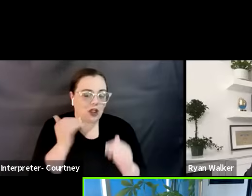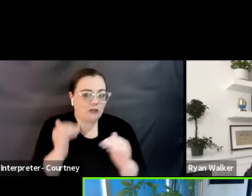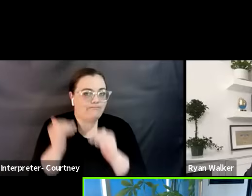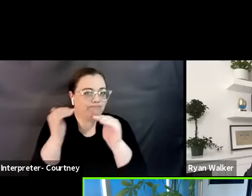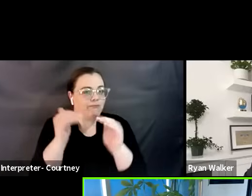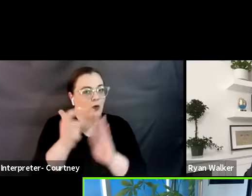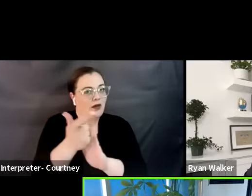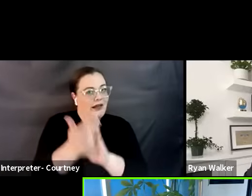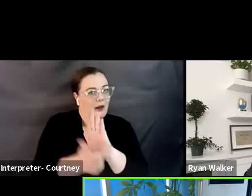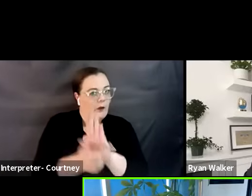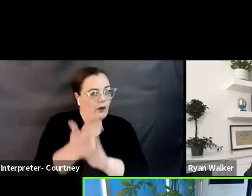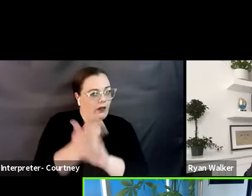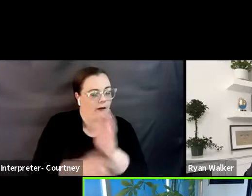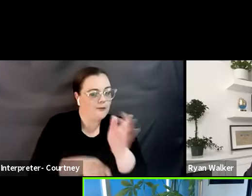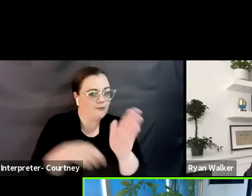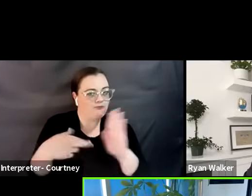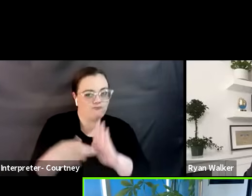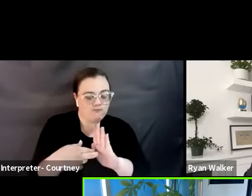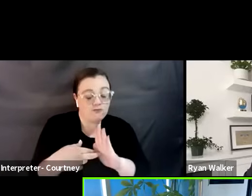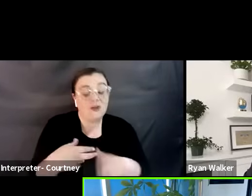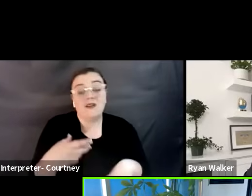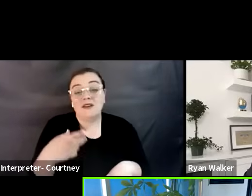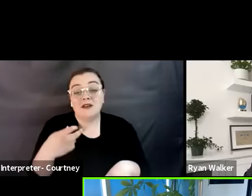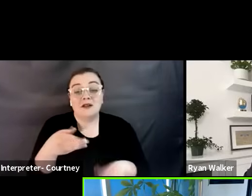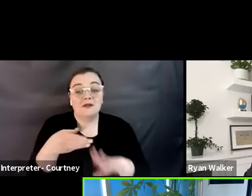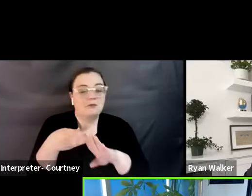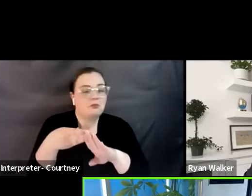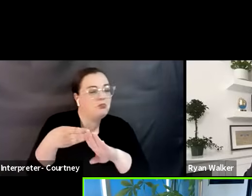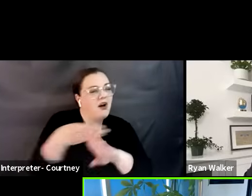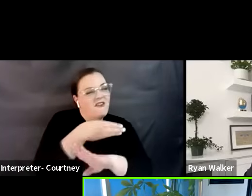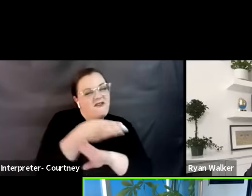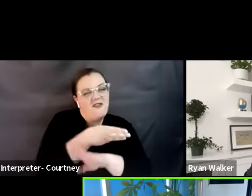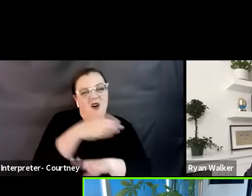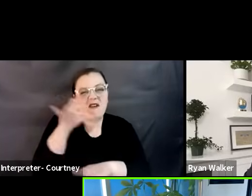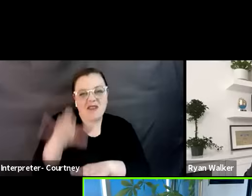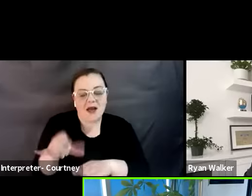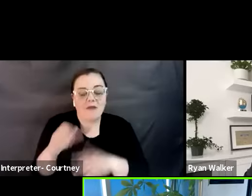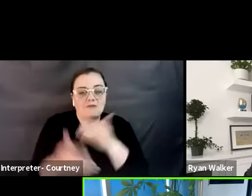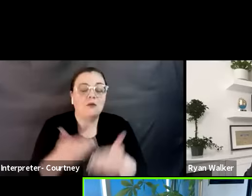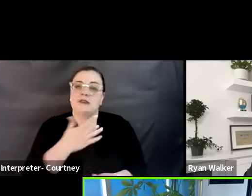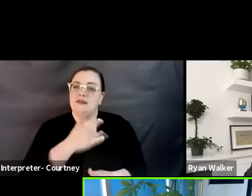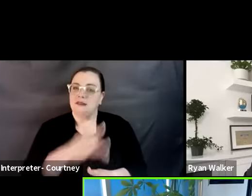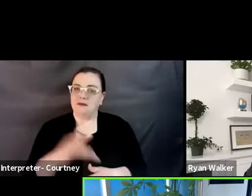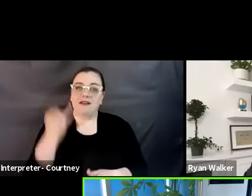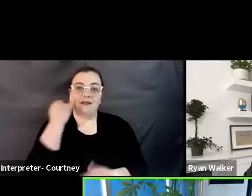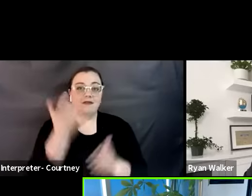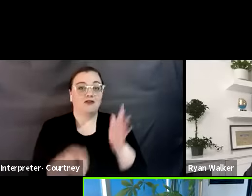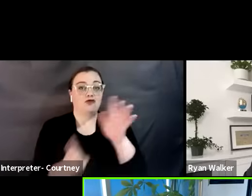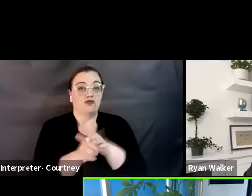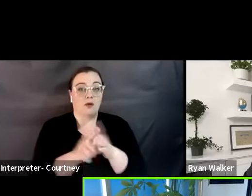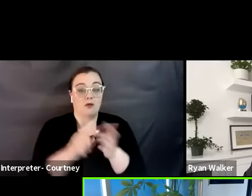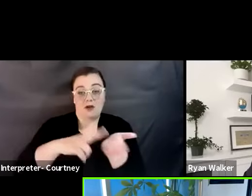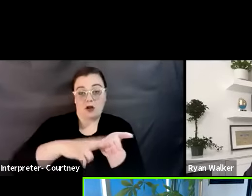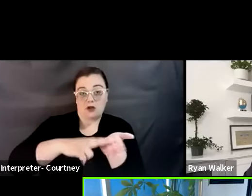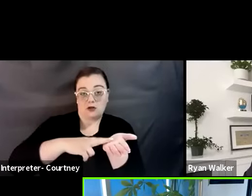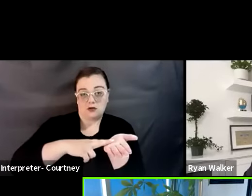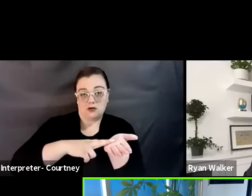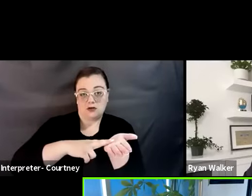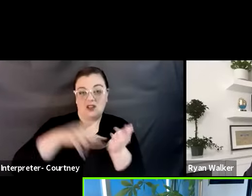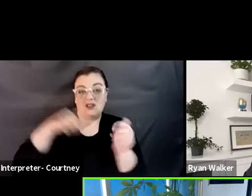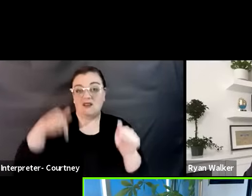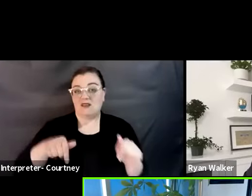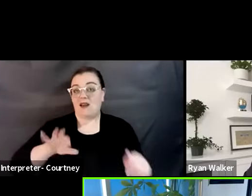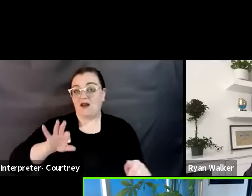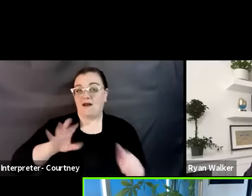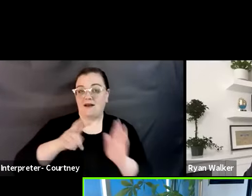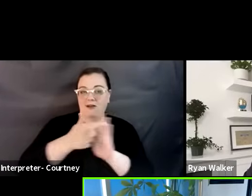even before that, usually because they have a contract, and we have a rule at our firm that none of our clients can